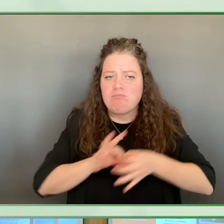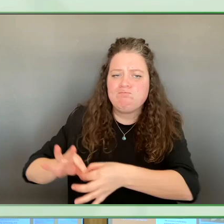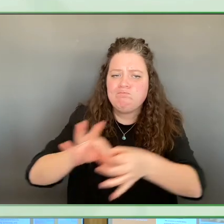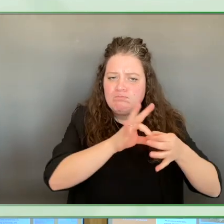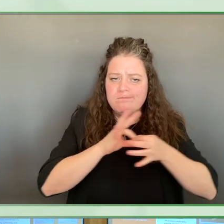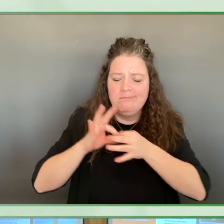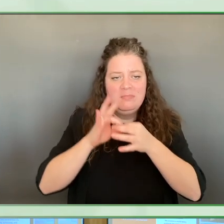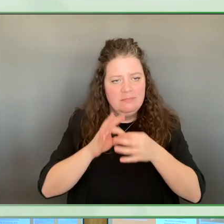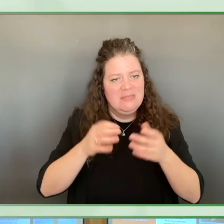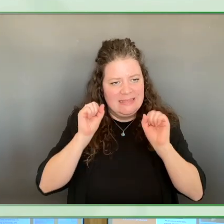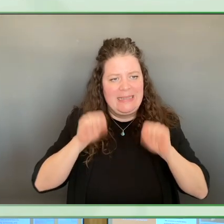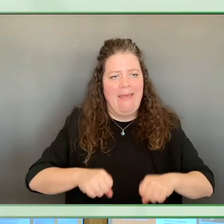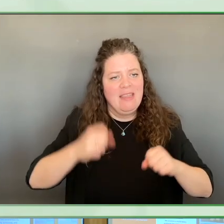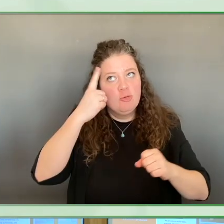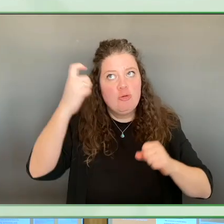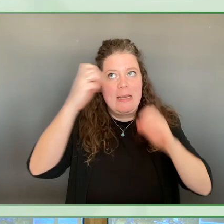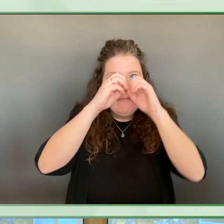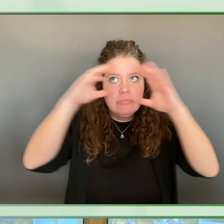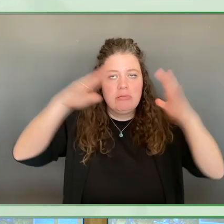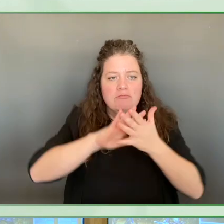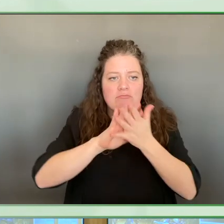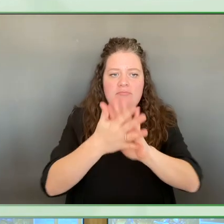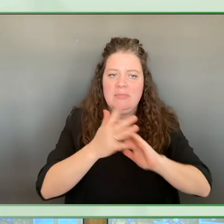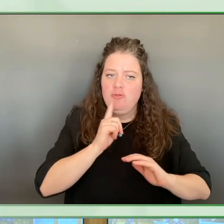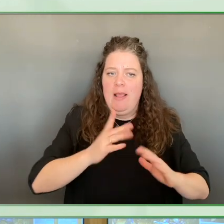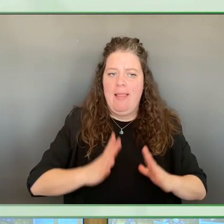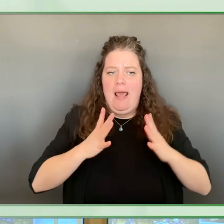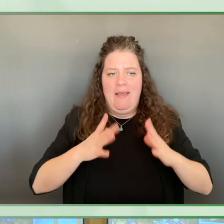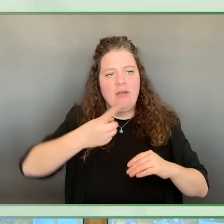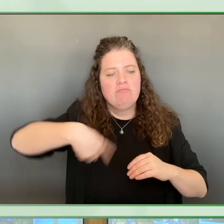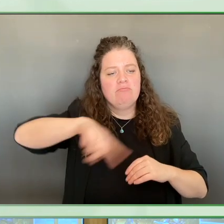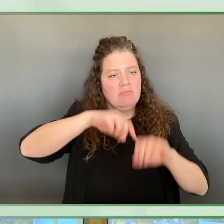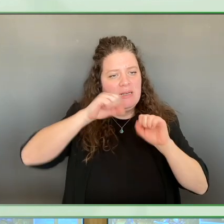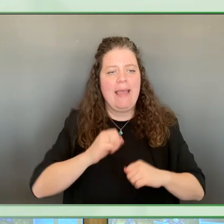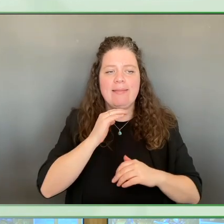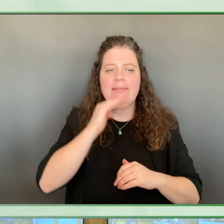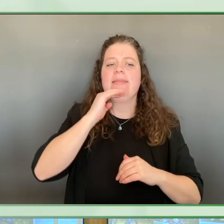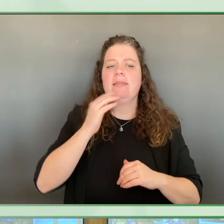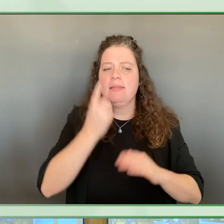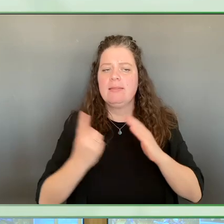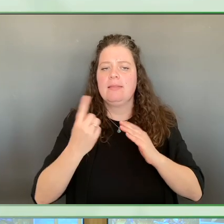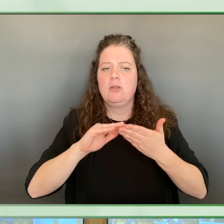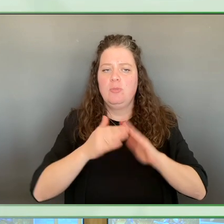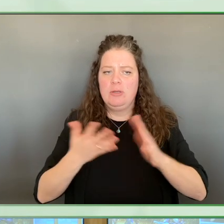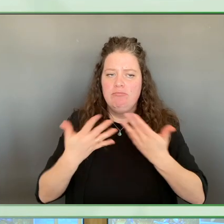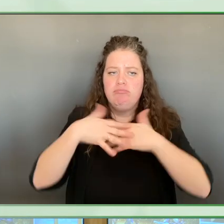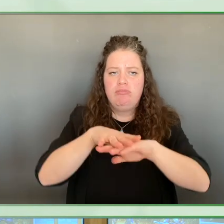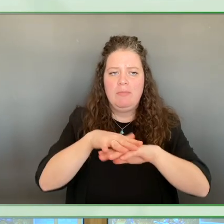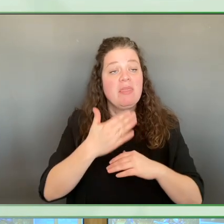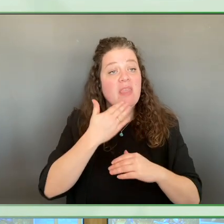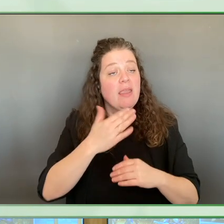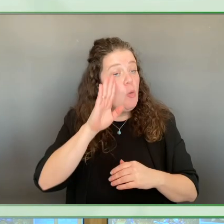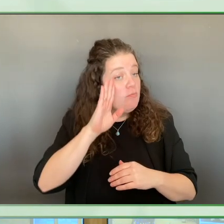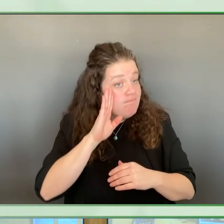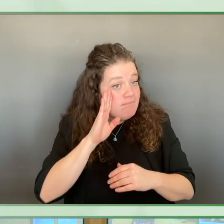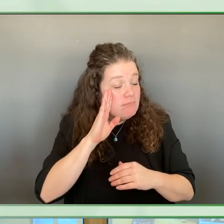life of dignity, autonomy, and community. Thank you so much for listening. You can learn more from our website or our social media